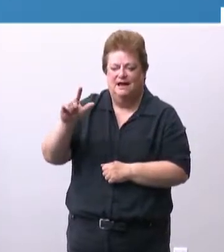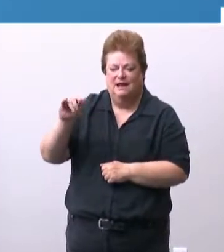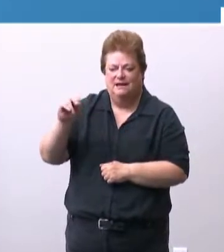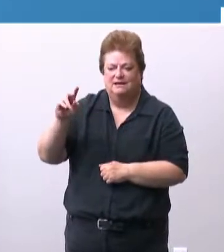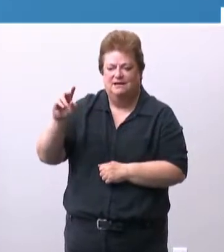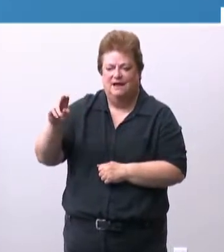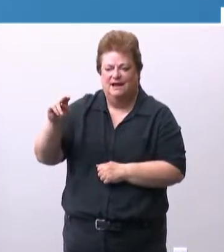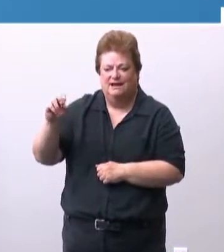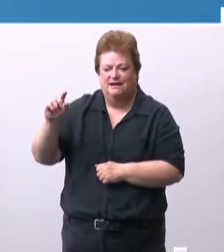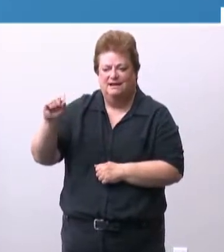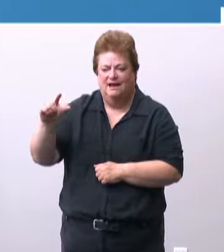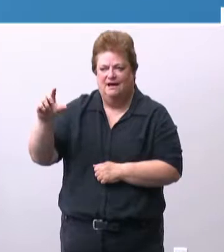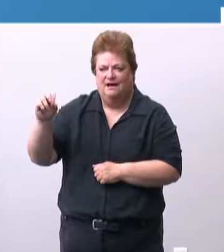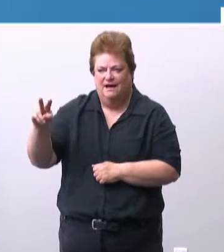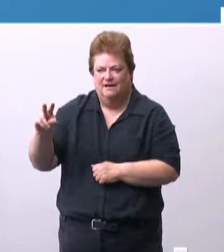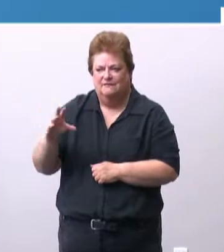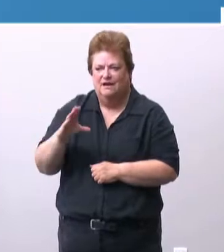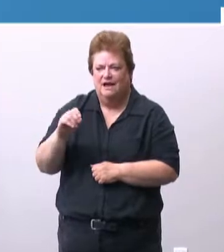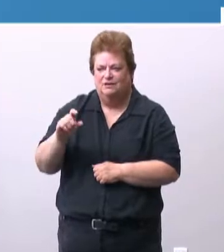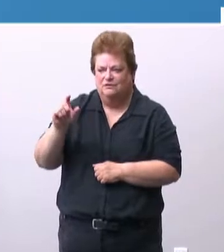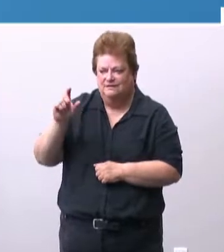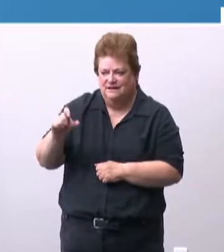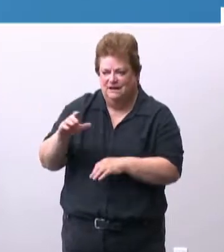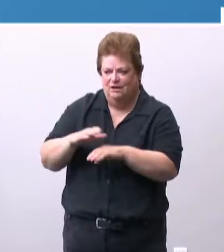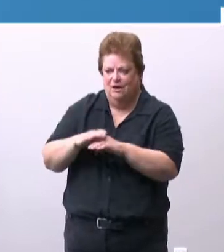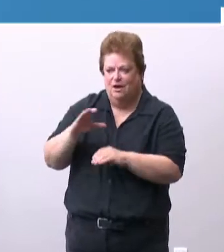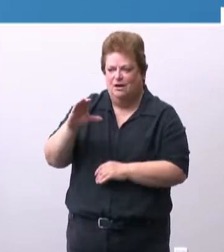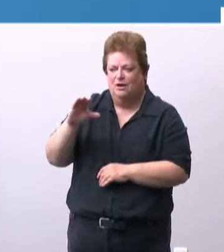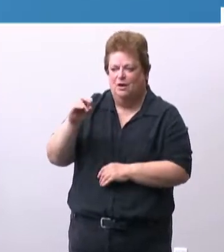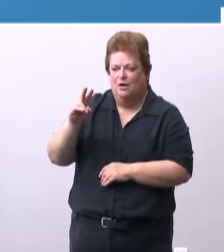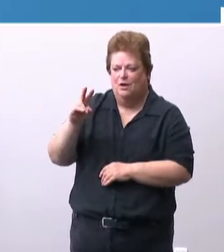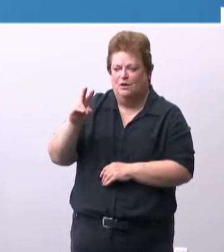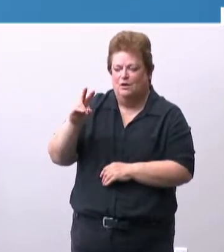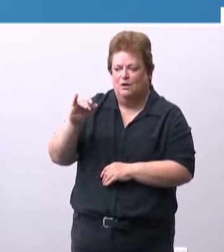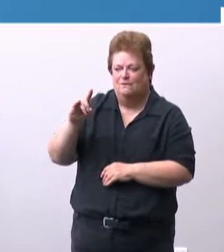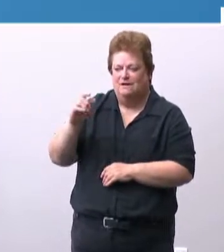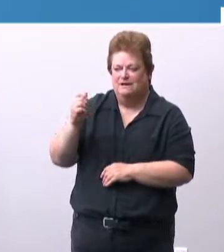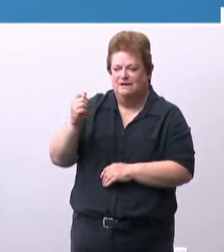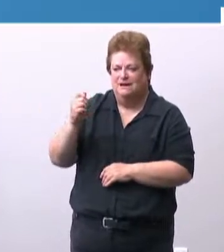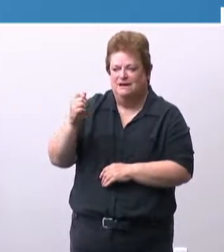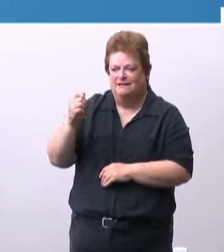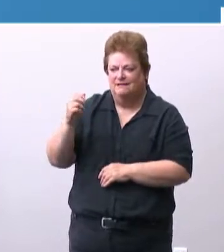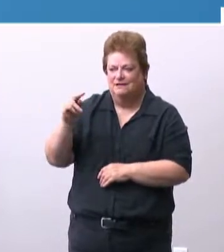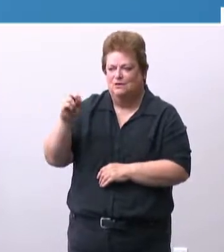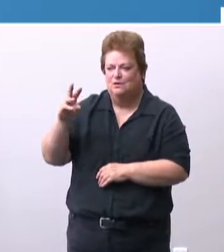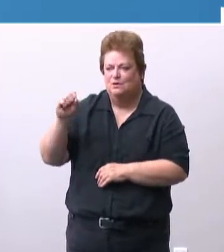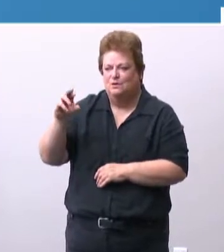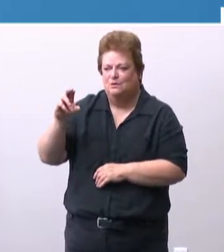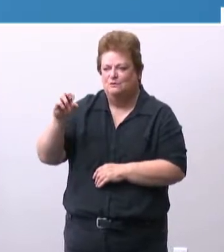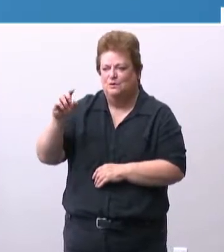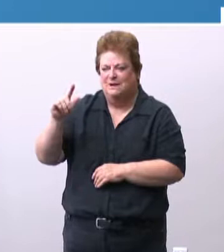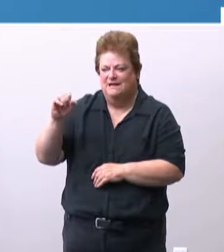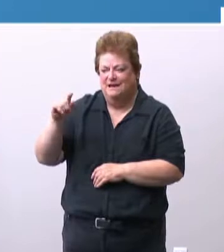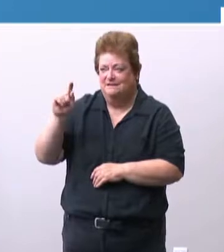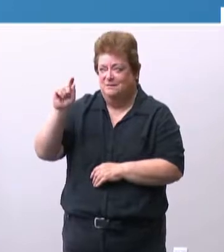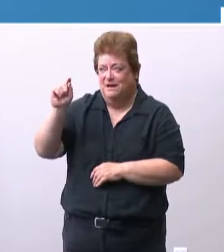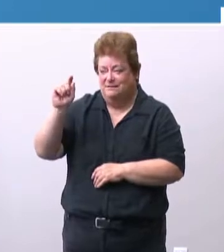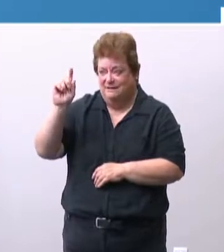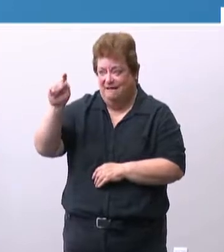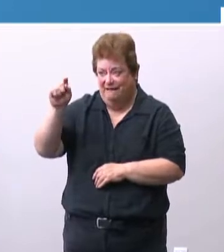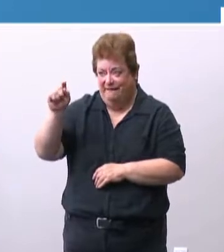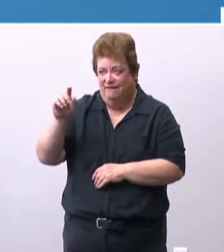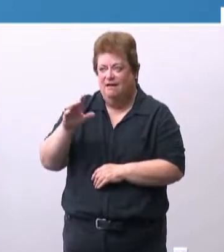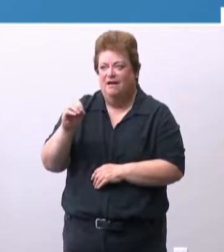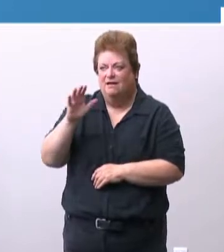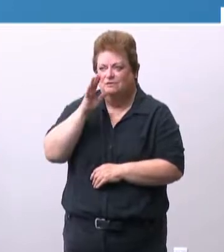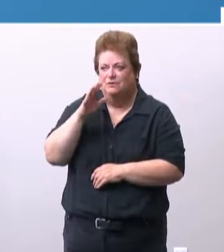covid19.lincoln.ne.gov site. You just click on COVID-19 News Release button on the top left side. You can